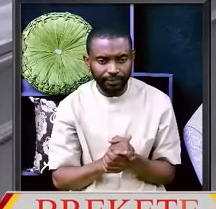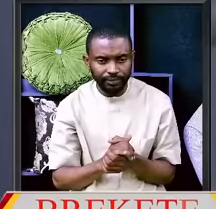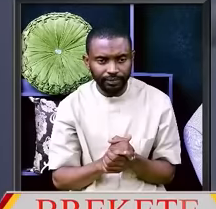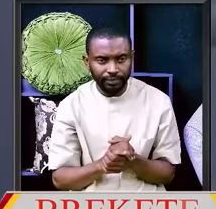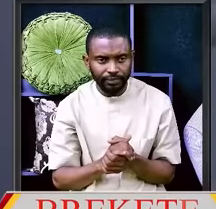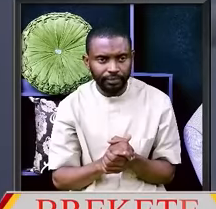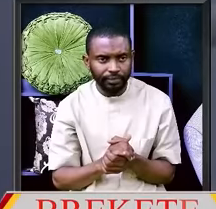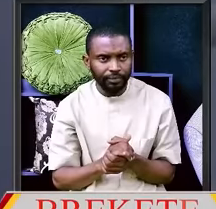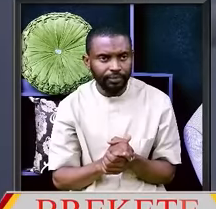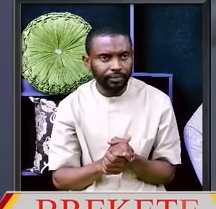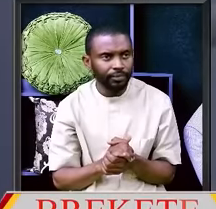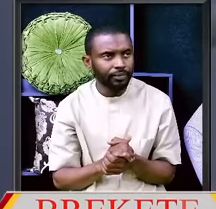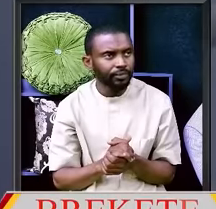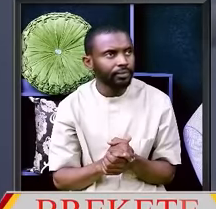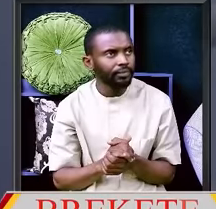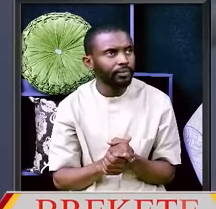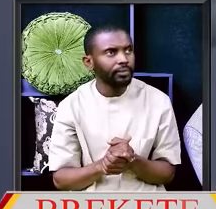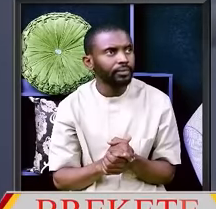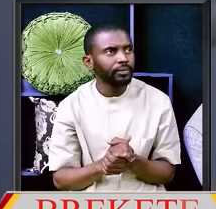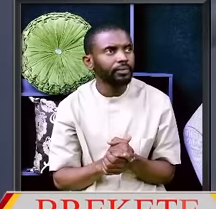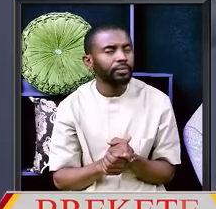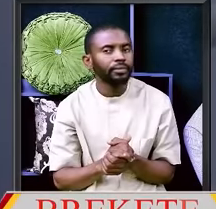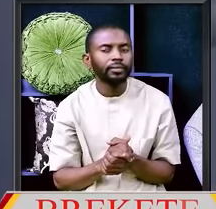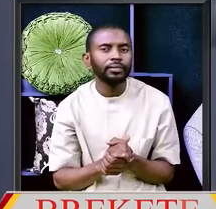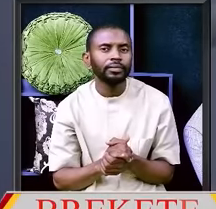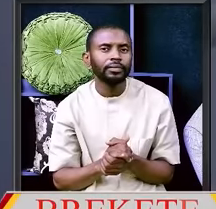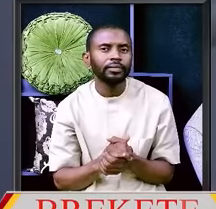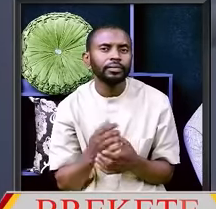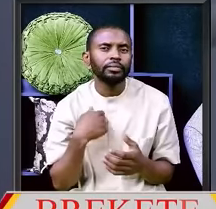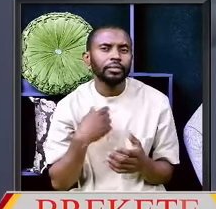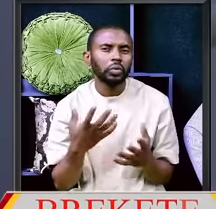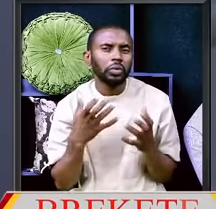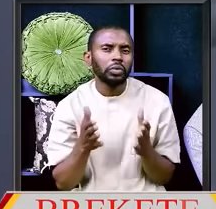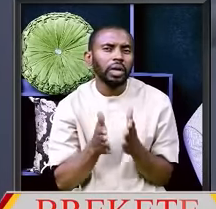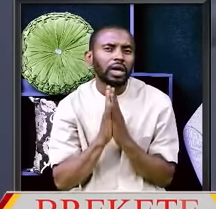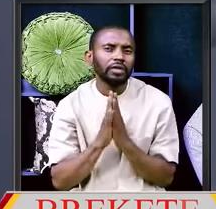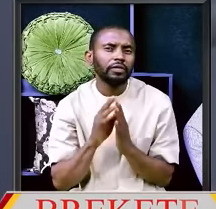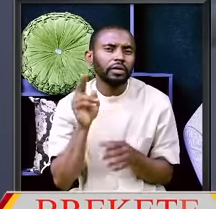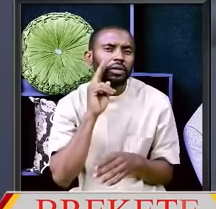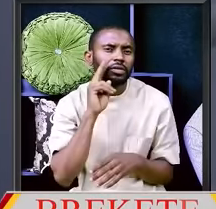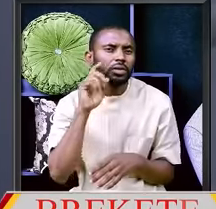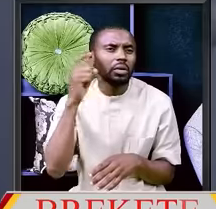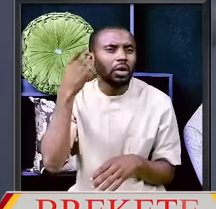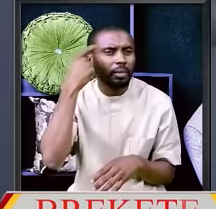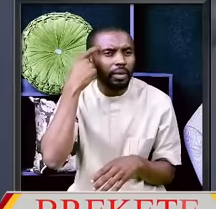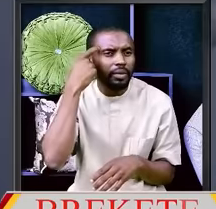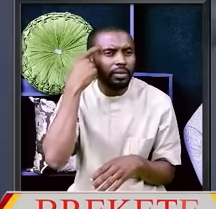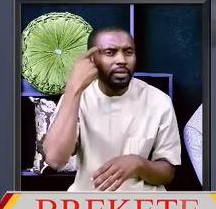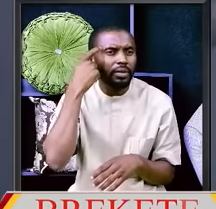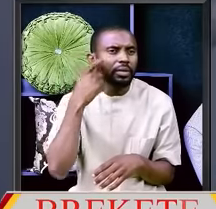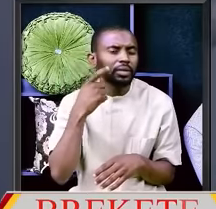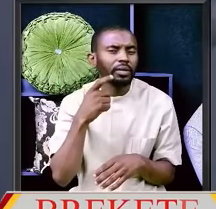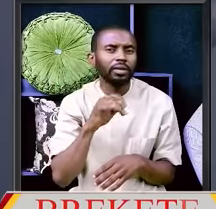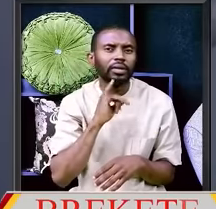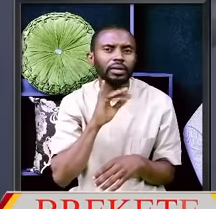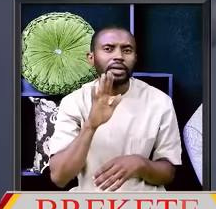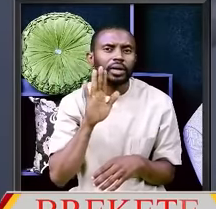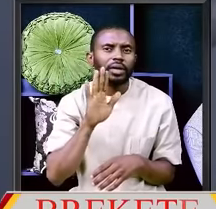right. I want to ask the Nigerian government. Is it legal to embalm somebody in the house?